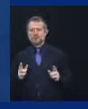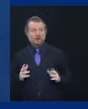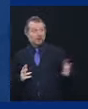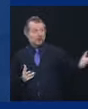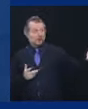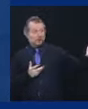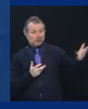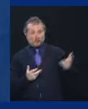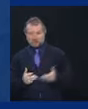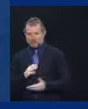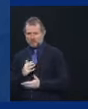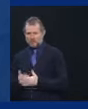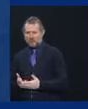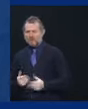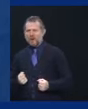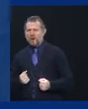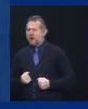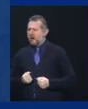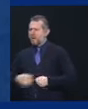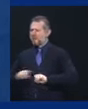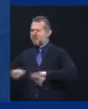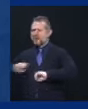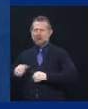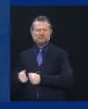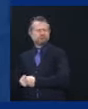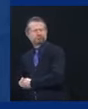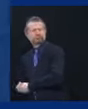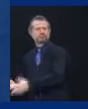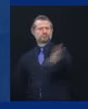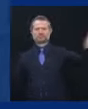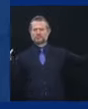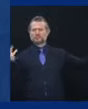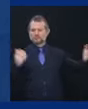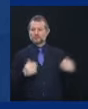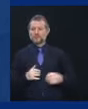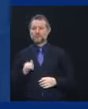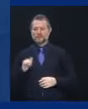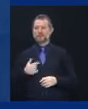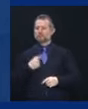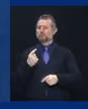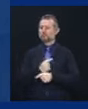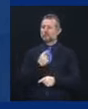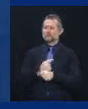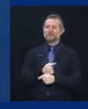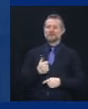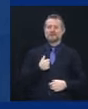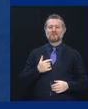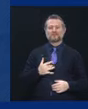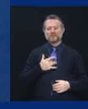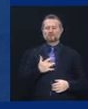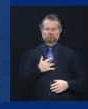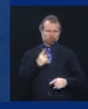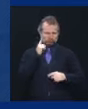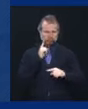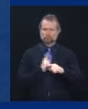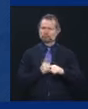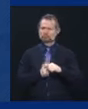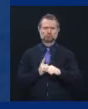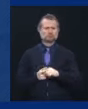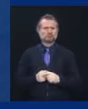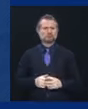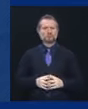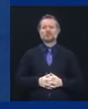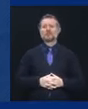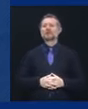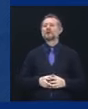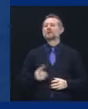supply. And that's the position we should be in, and I feel good about that. What else is happening is,